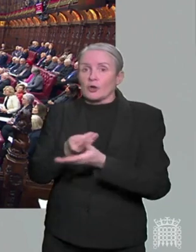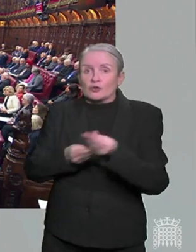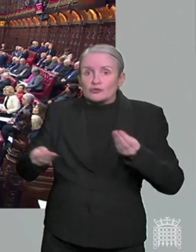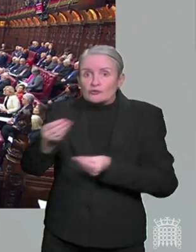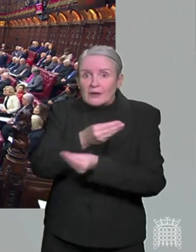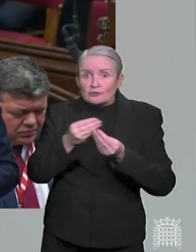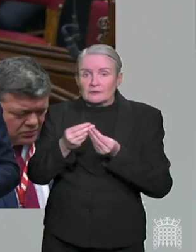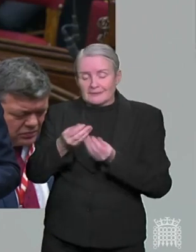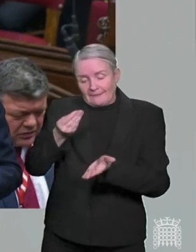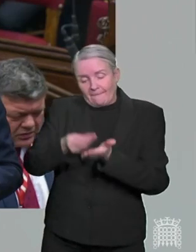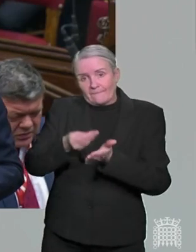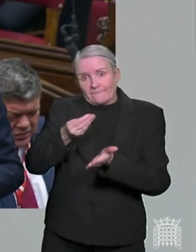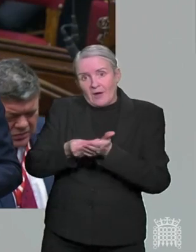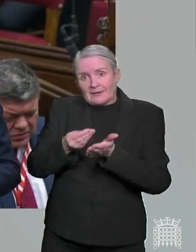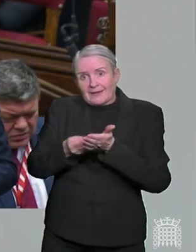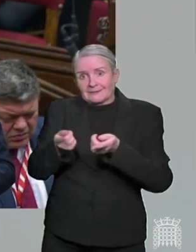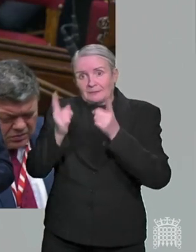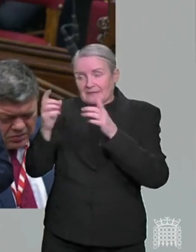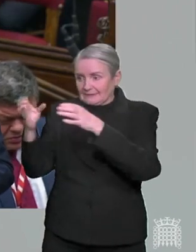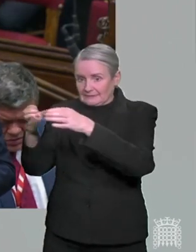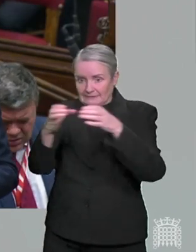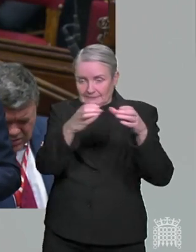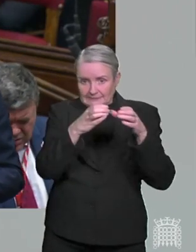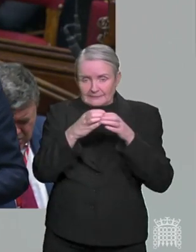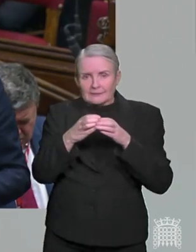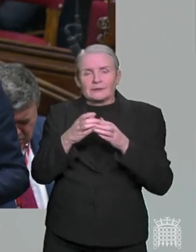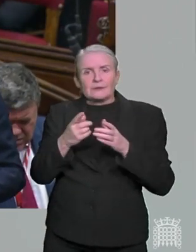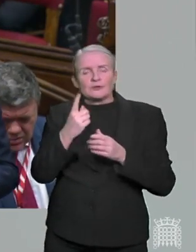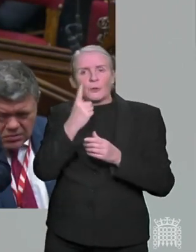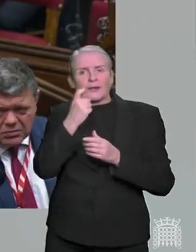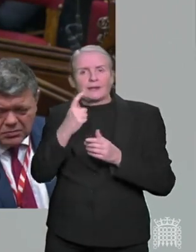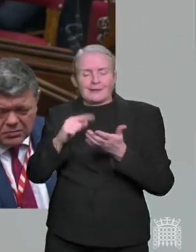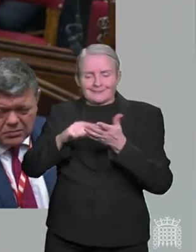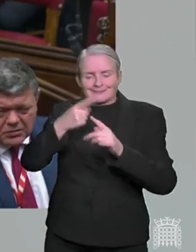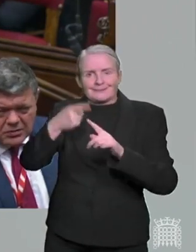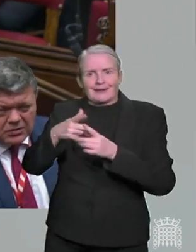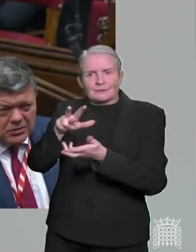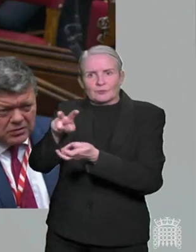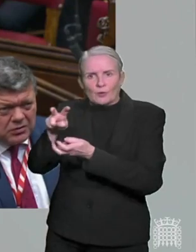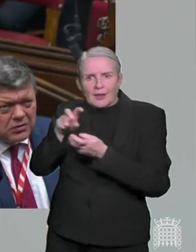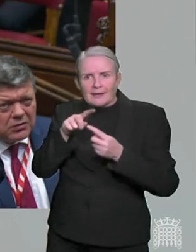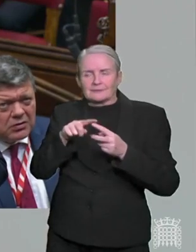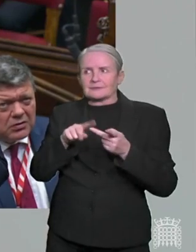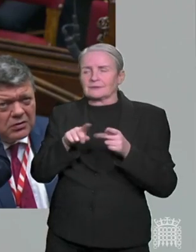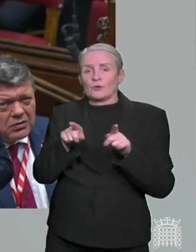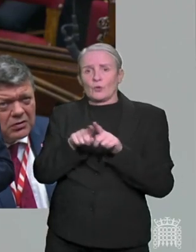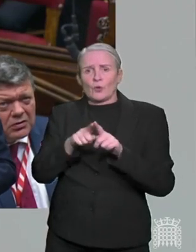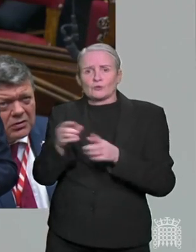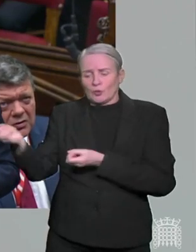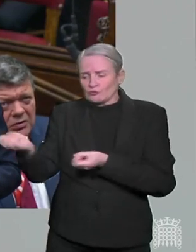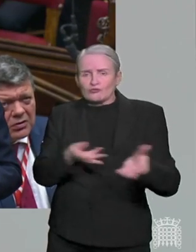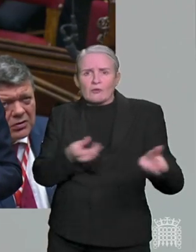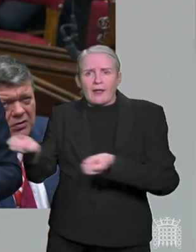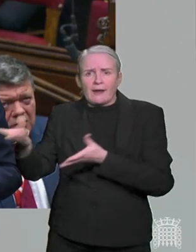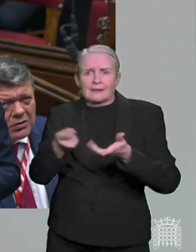ministries to collect their own revenues, as well as trade facilitation, so that the trade ministries have